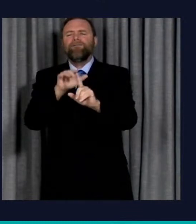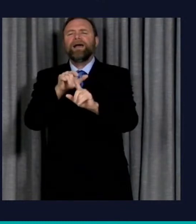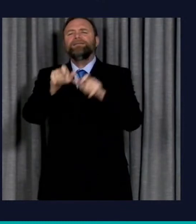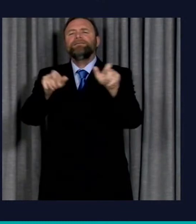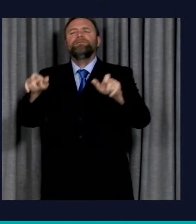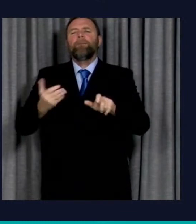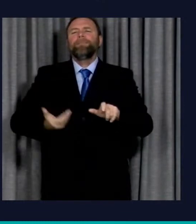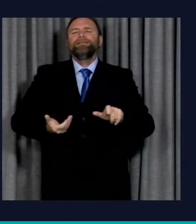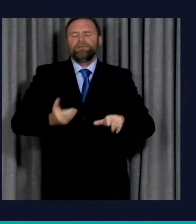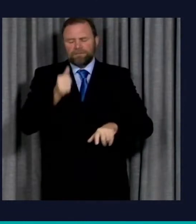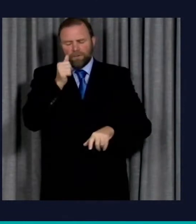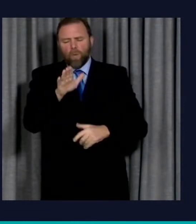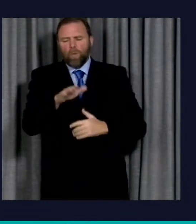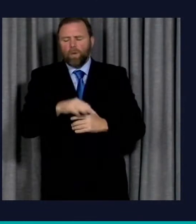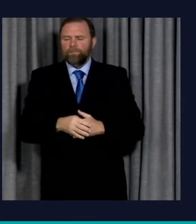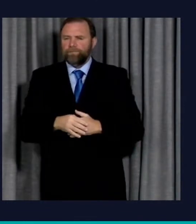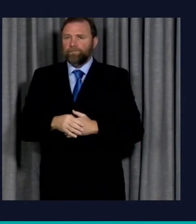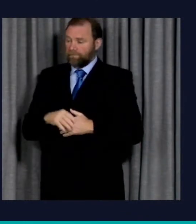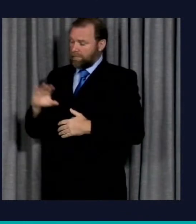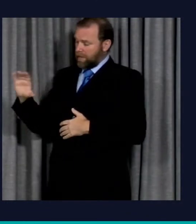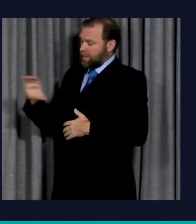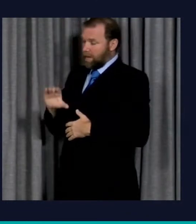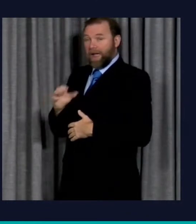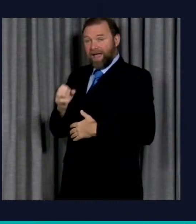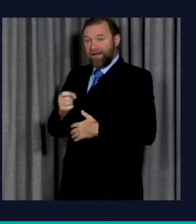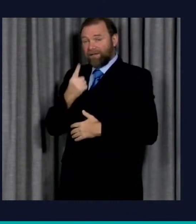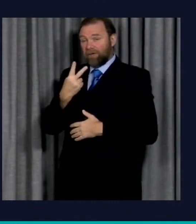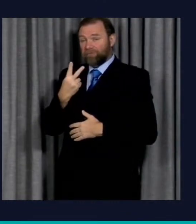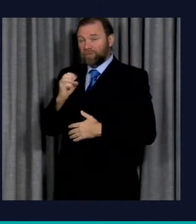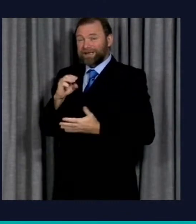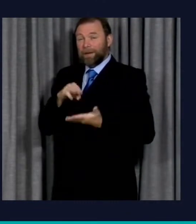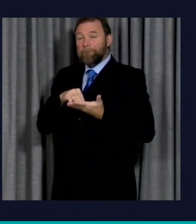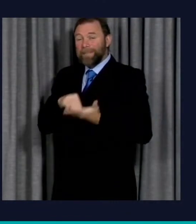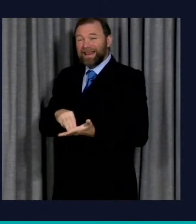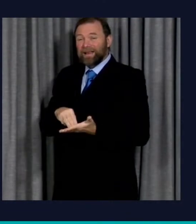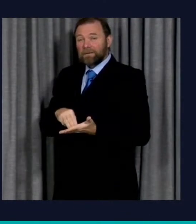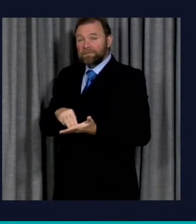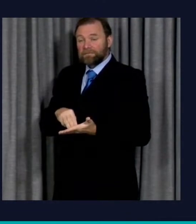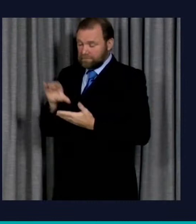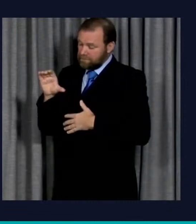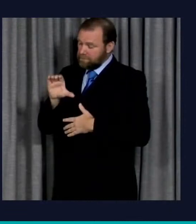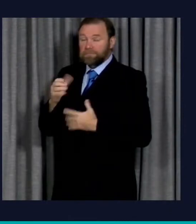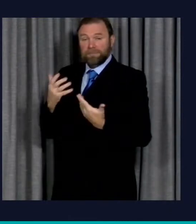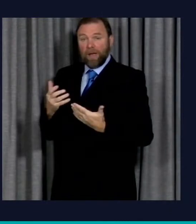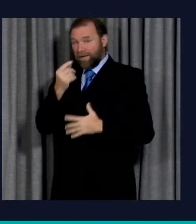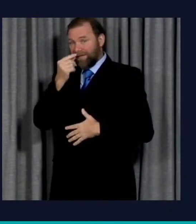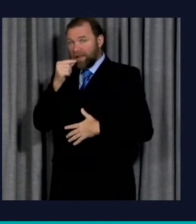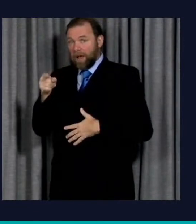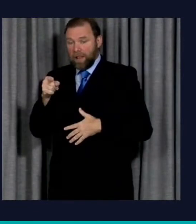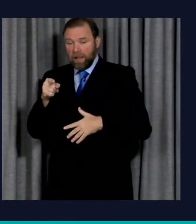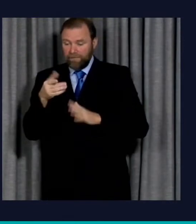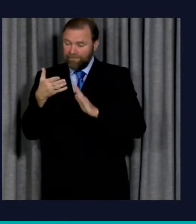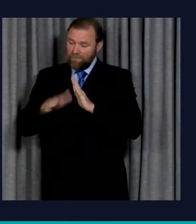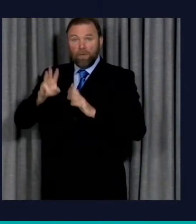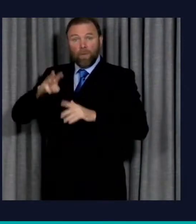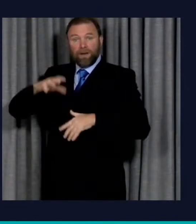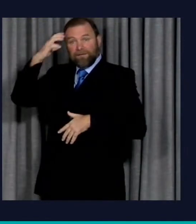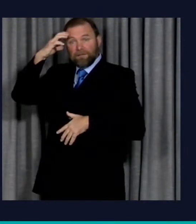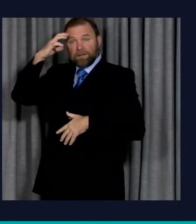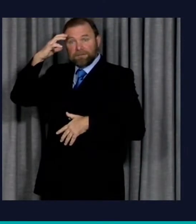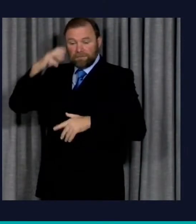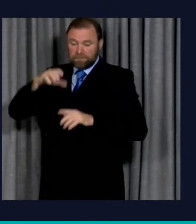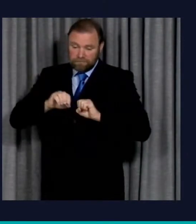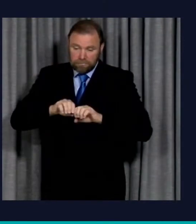result, £120 million will now be made available by the Welsh Government for